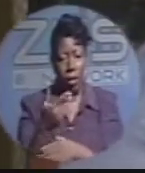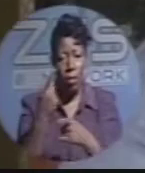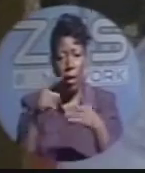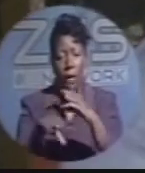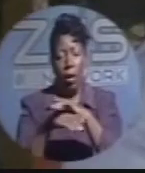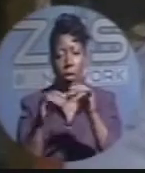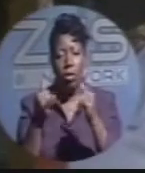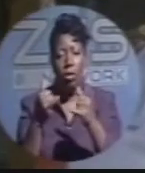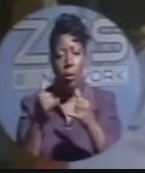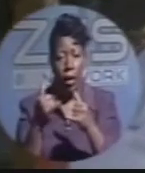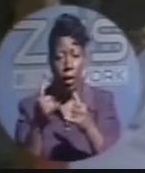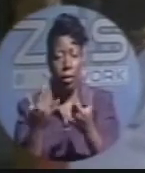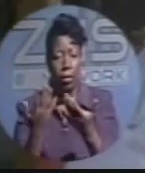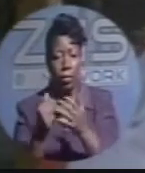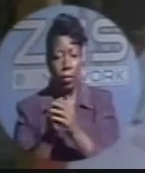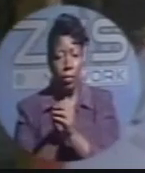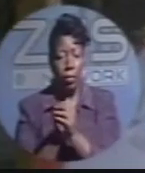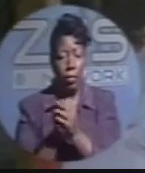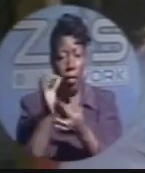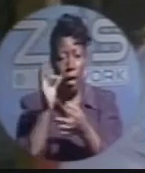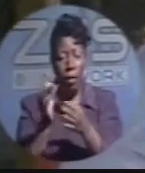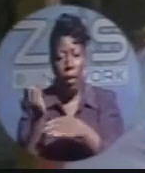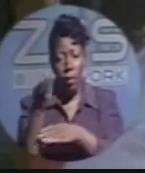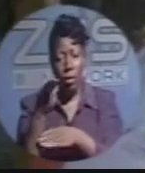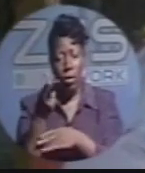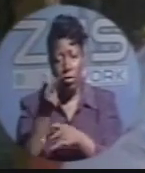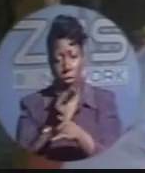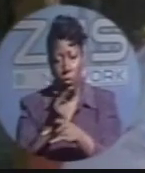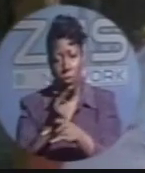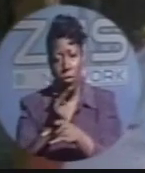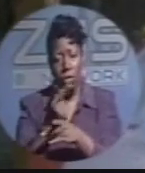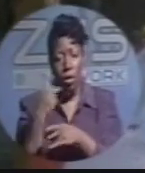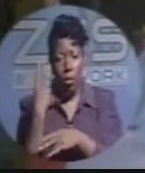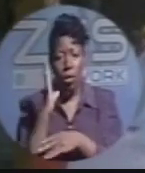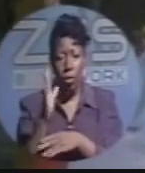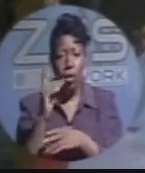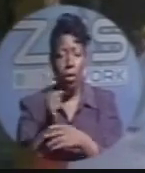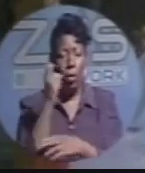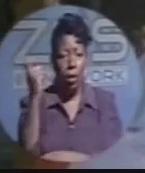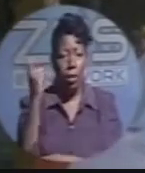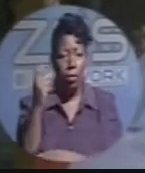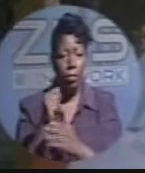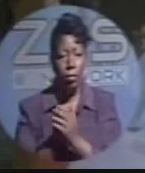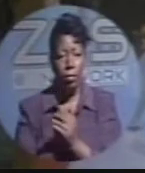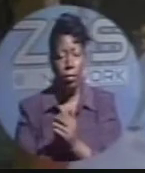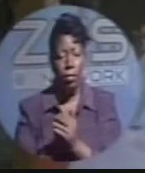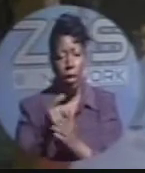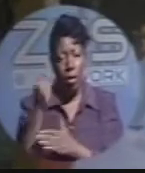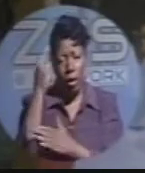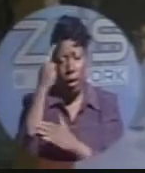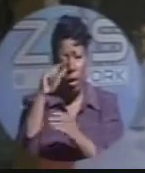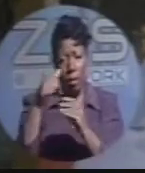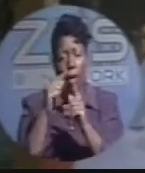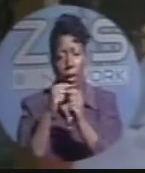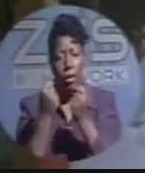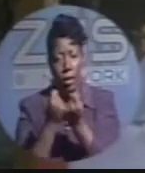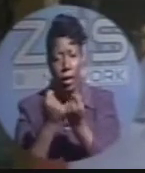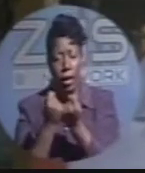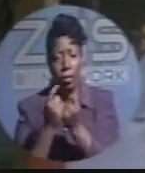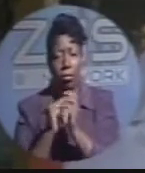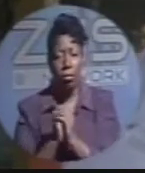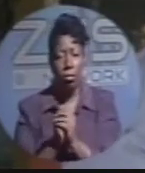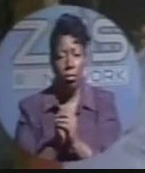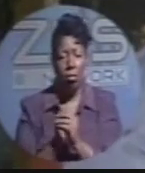ball. Mm-hmm. If our pitching hold up, we can win. Mm-hmm. Feel confident with this team heading into game three? I